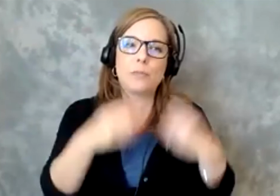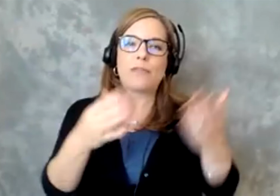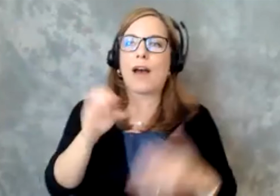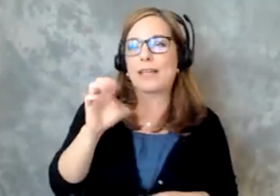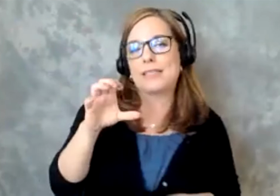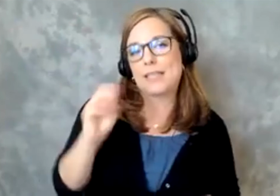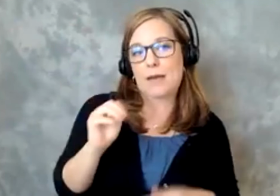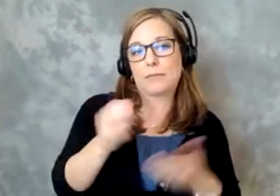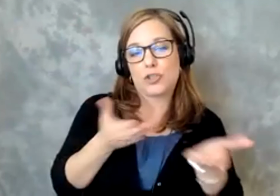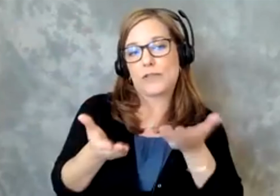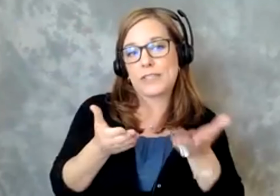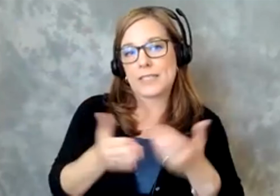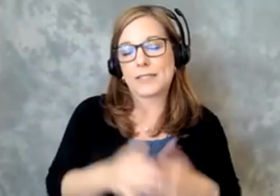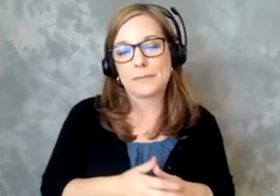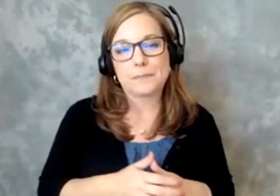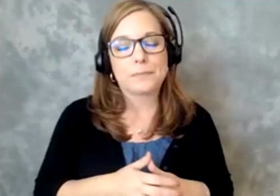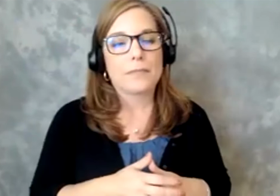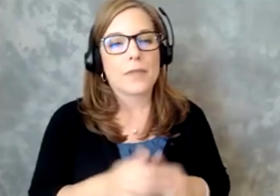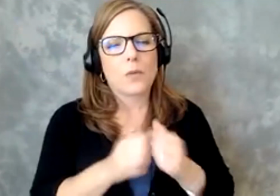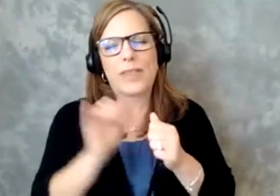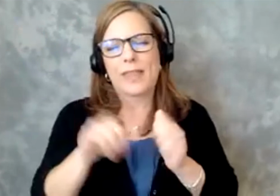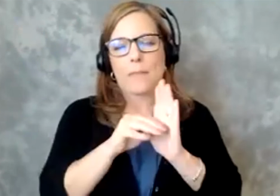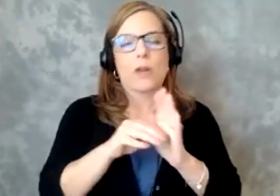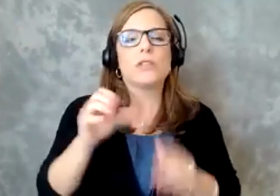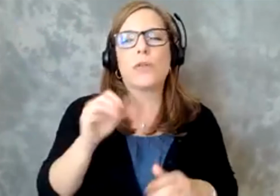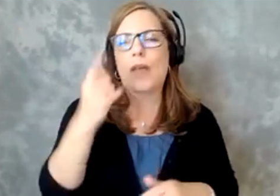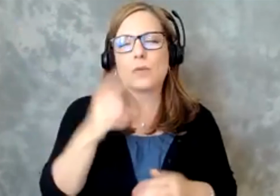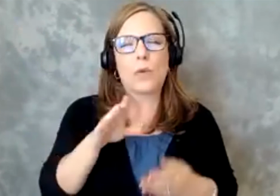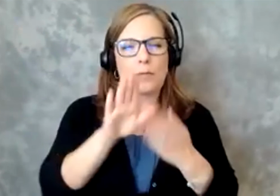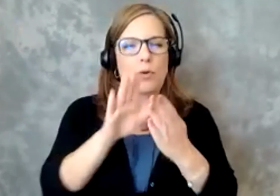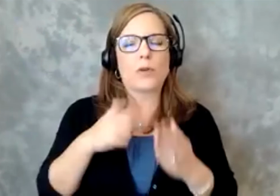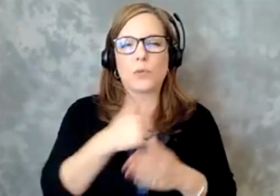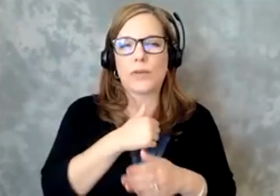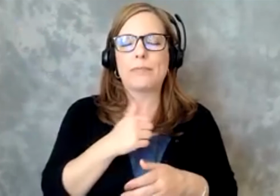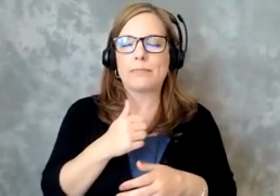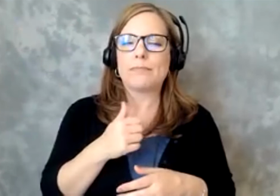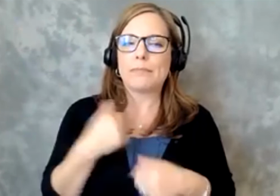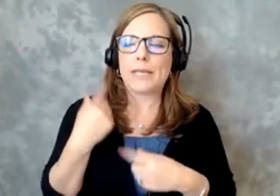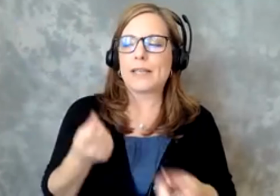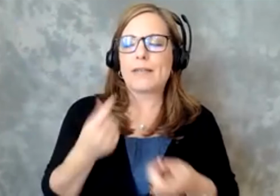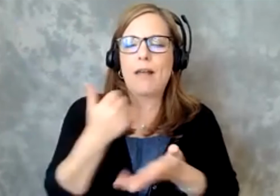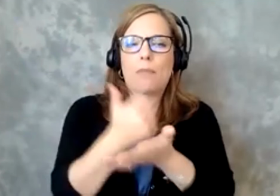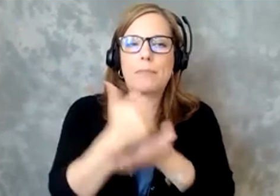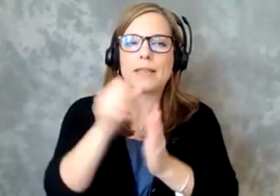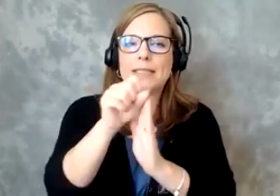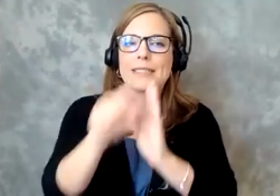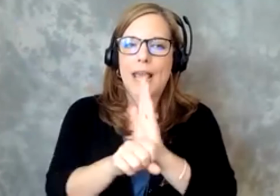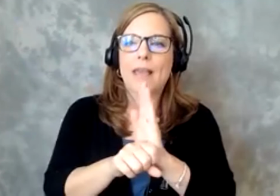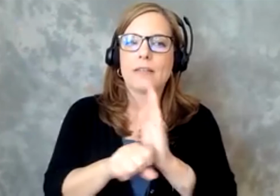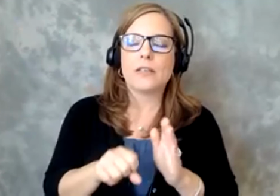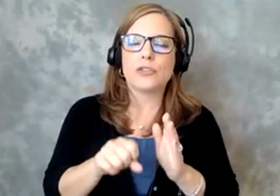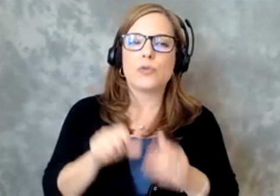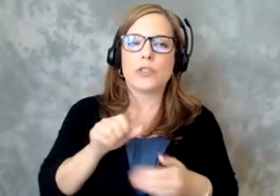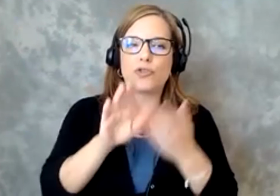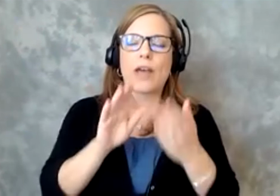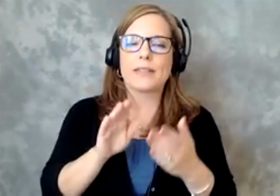a delegated model. So that's one approach that we've been helping the state and the health plans to address the capacity.